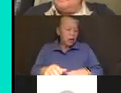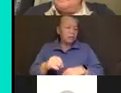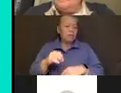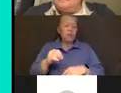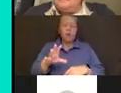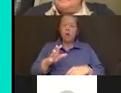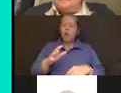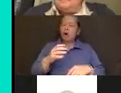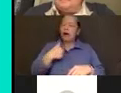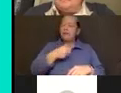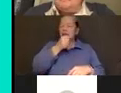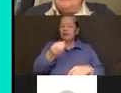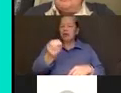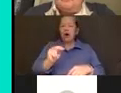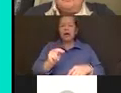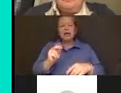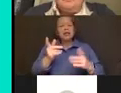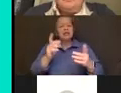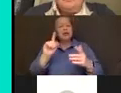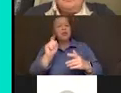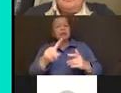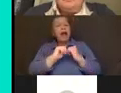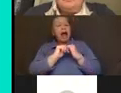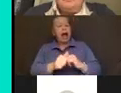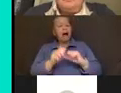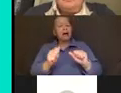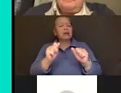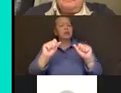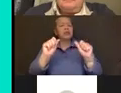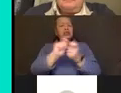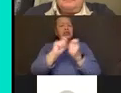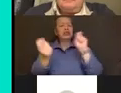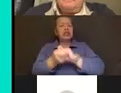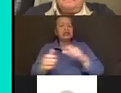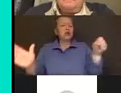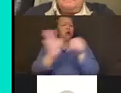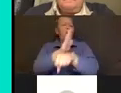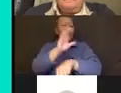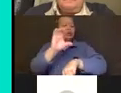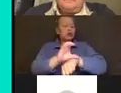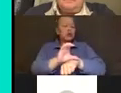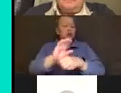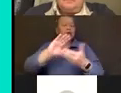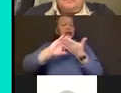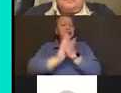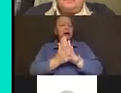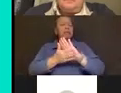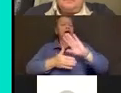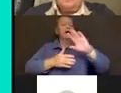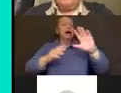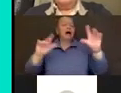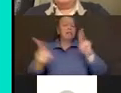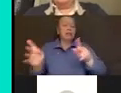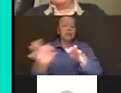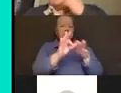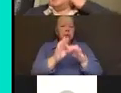how can we shape the whole church to be a people and place of liberation for people with